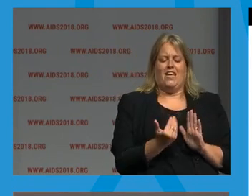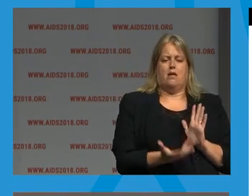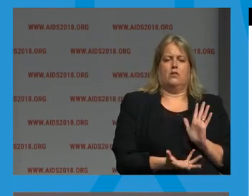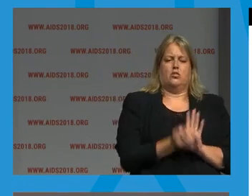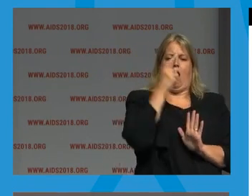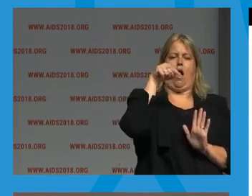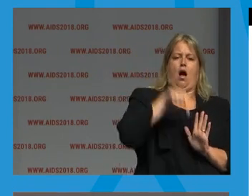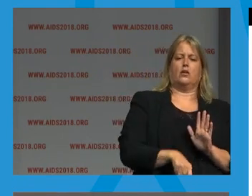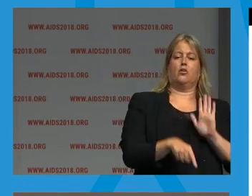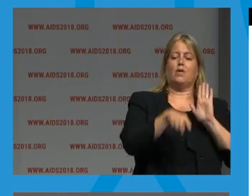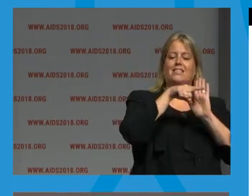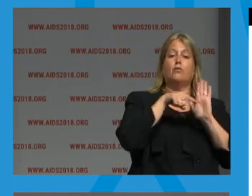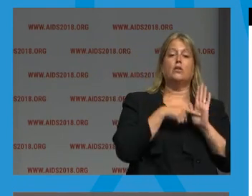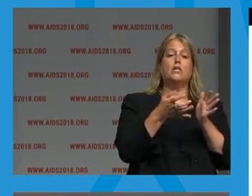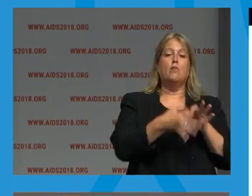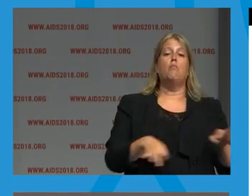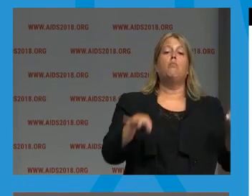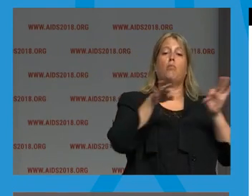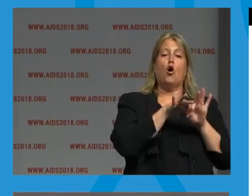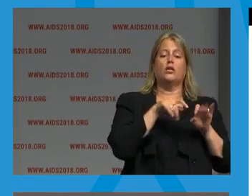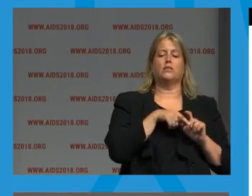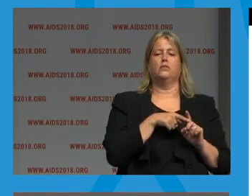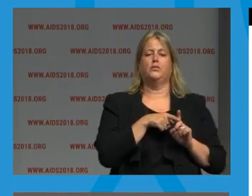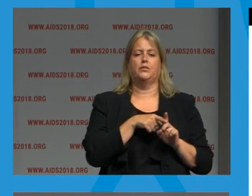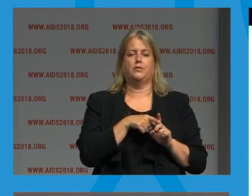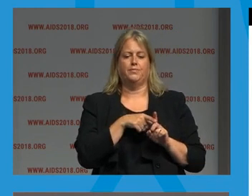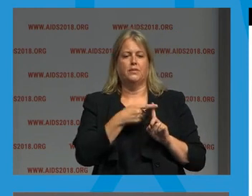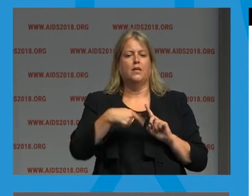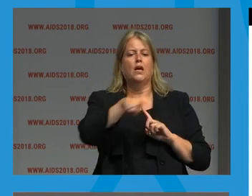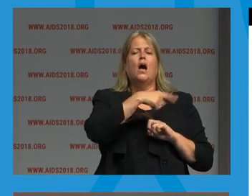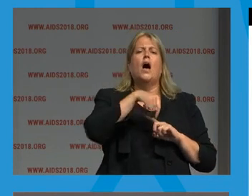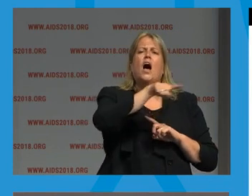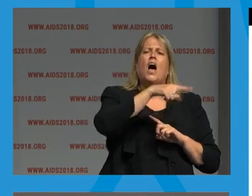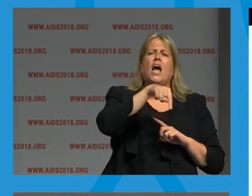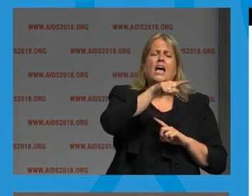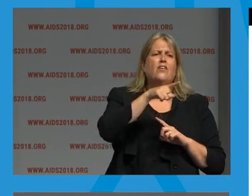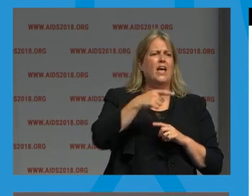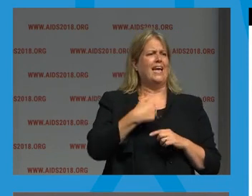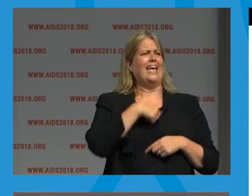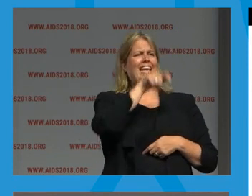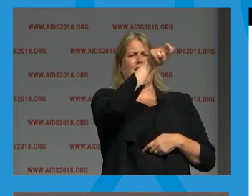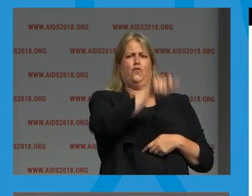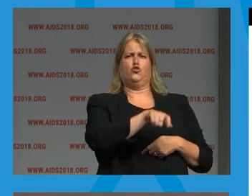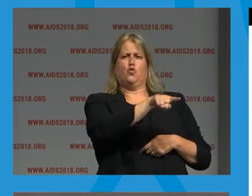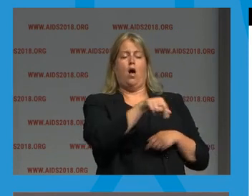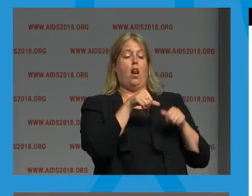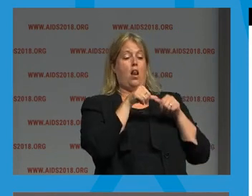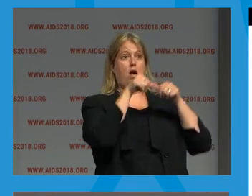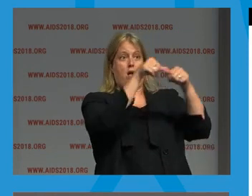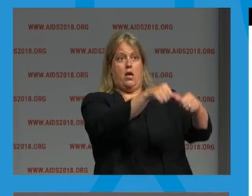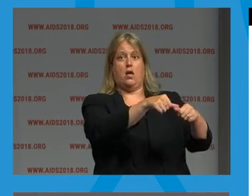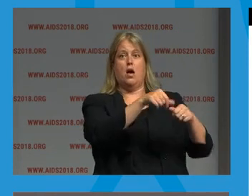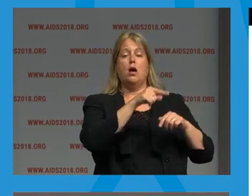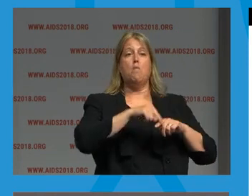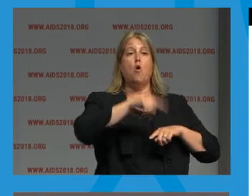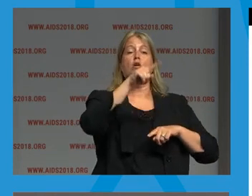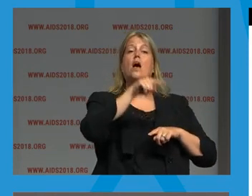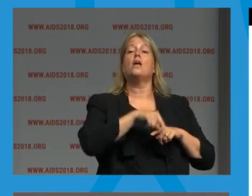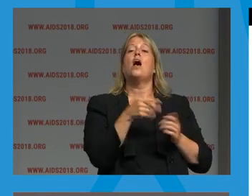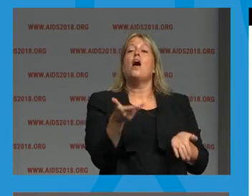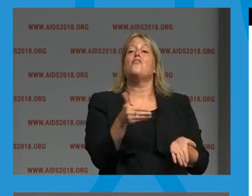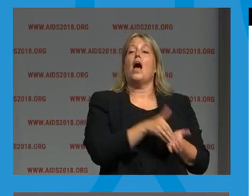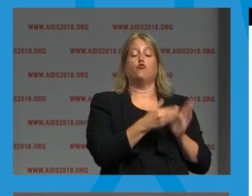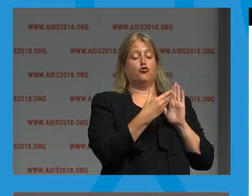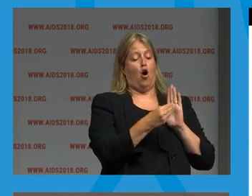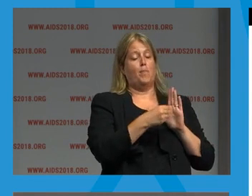really important when you do human studies. If an individual had a sustained rebound of greater than 1,000 copies for more than